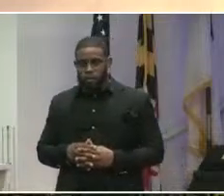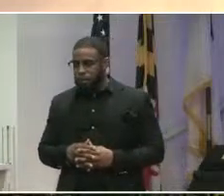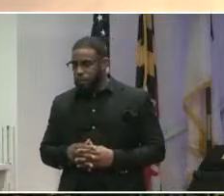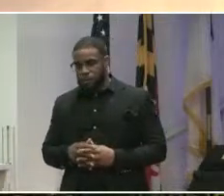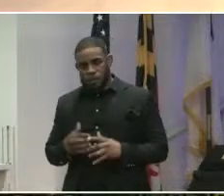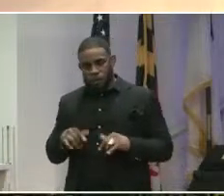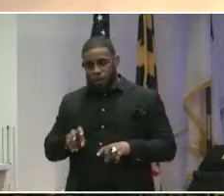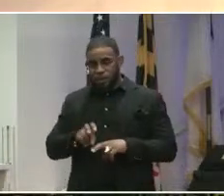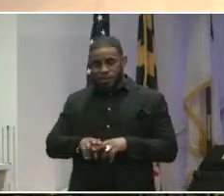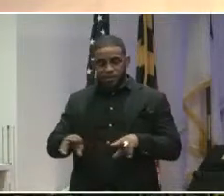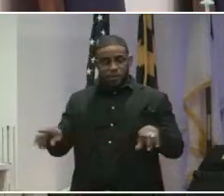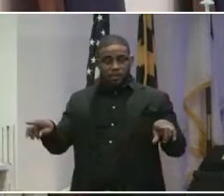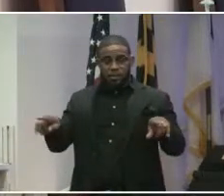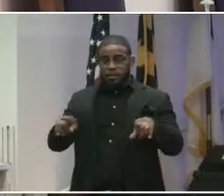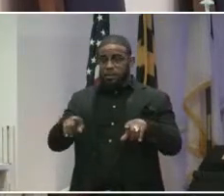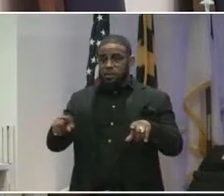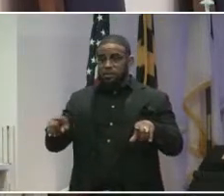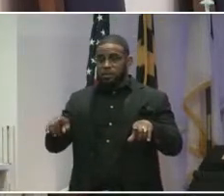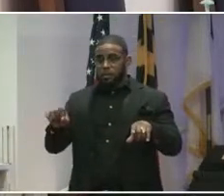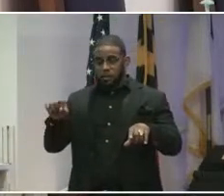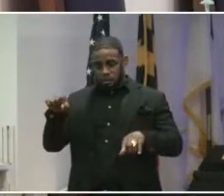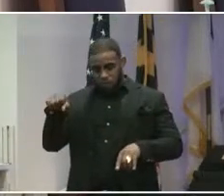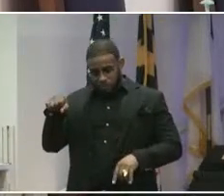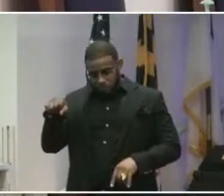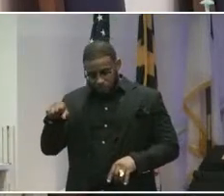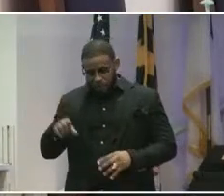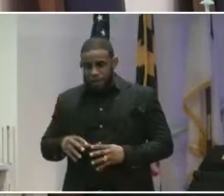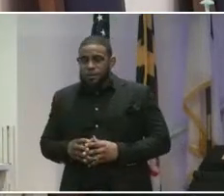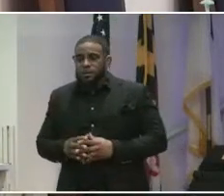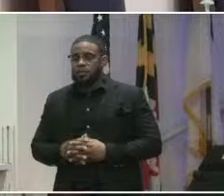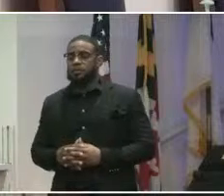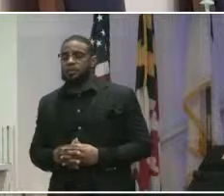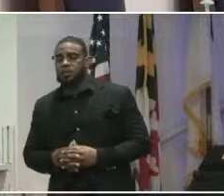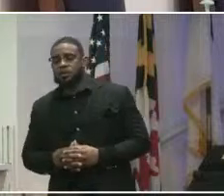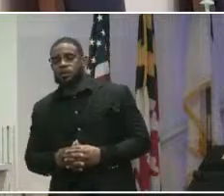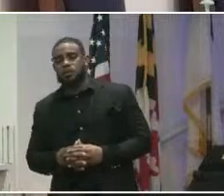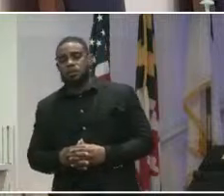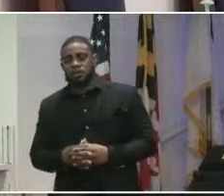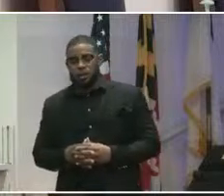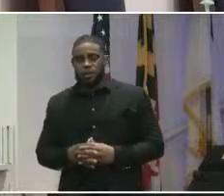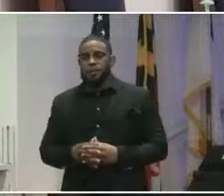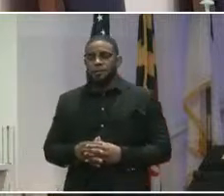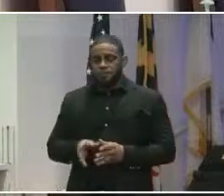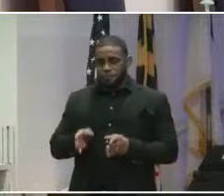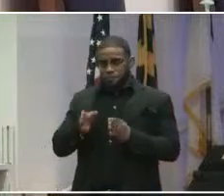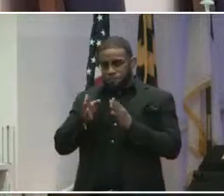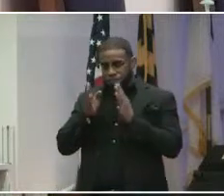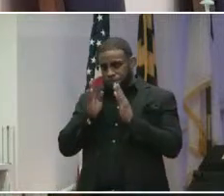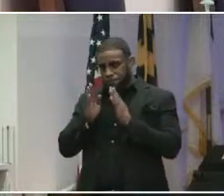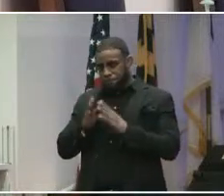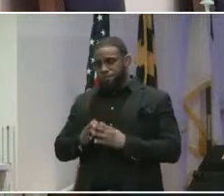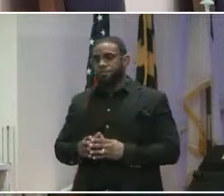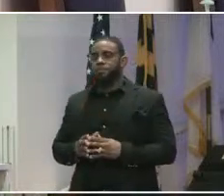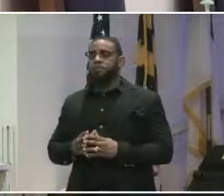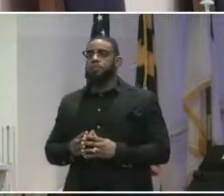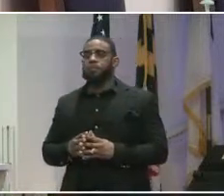While you're at your seats, bow your heads, close your eyes.